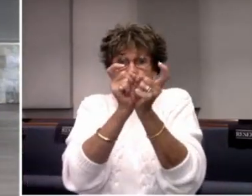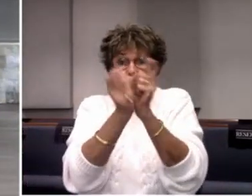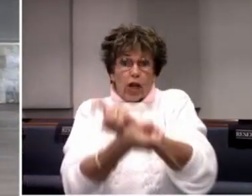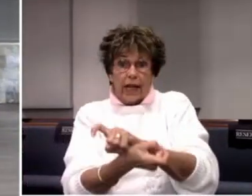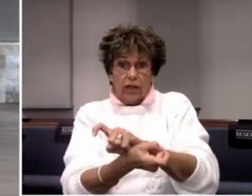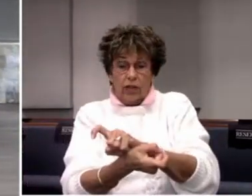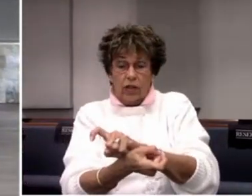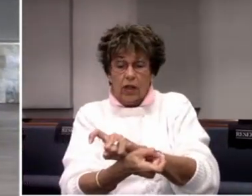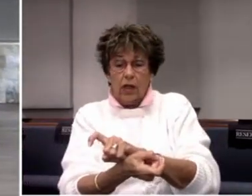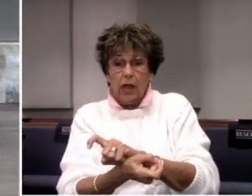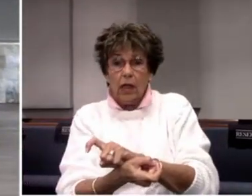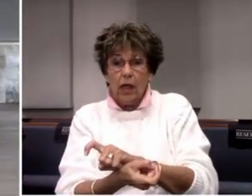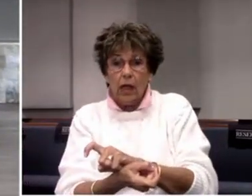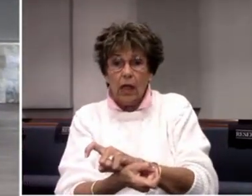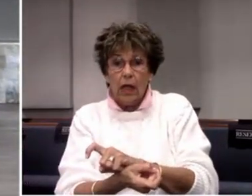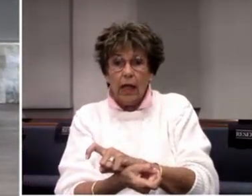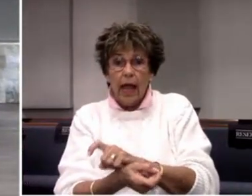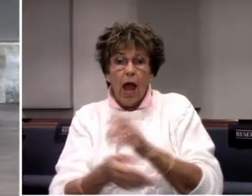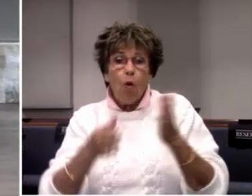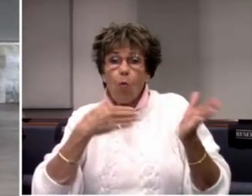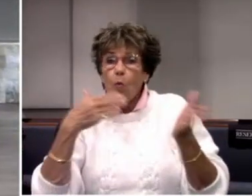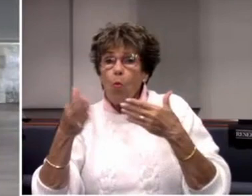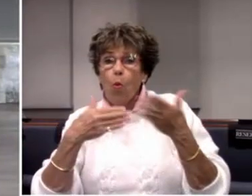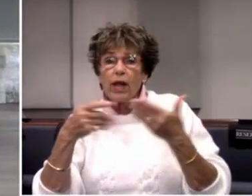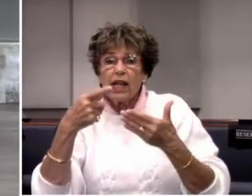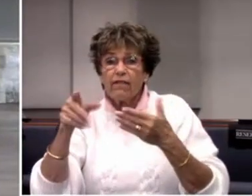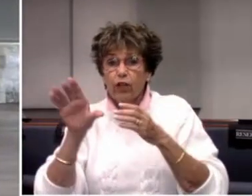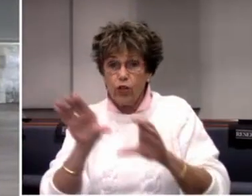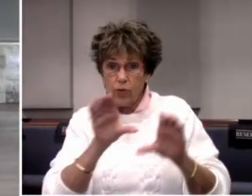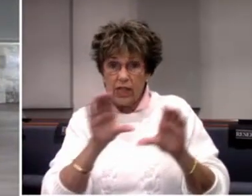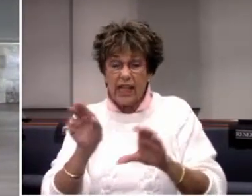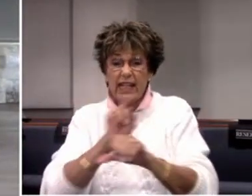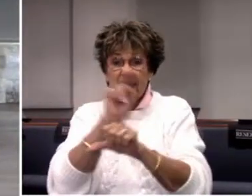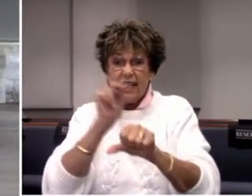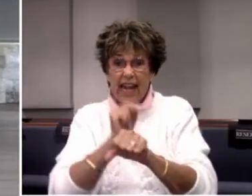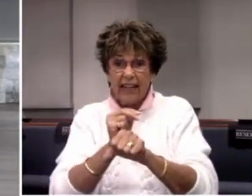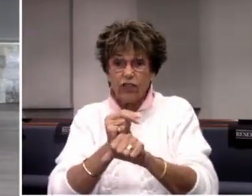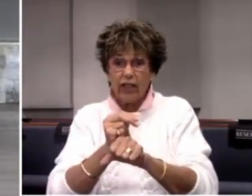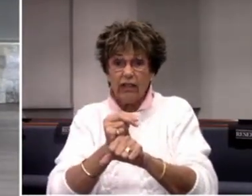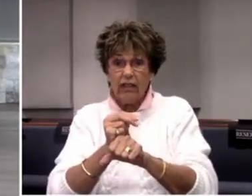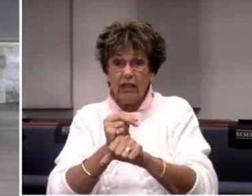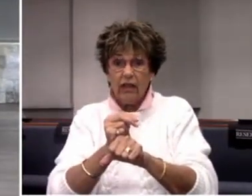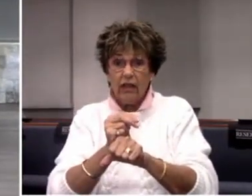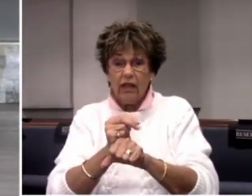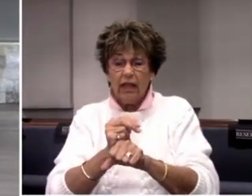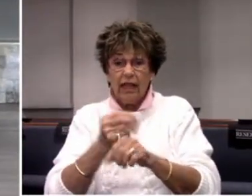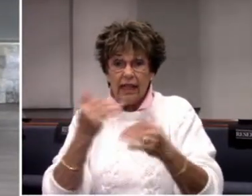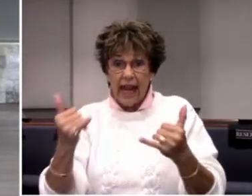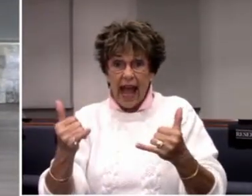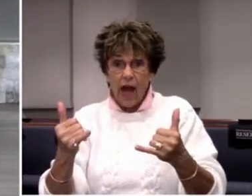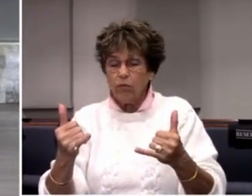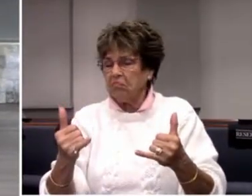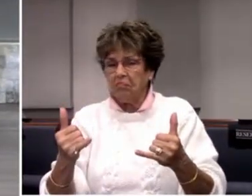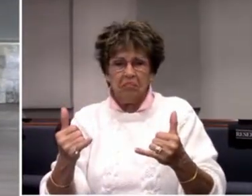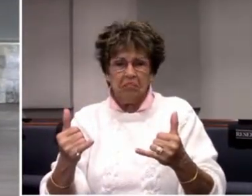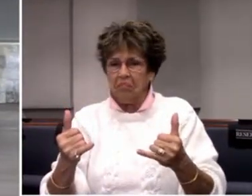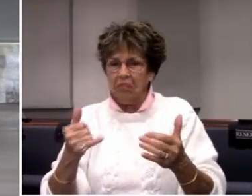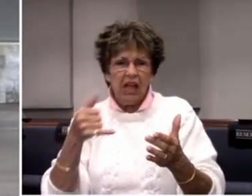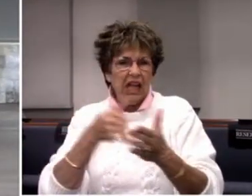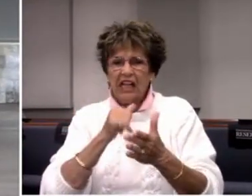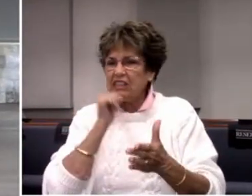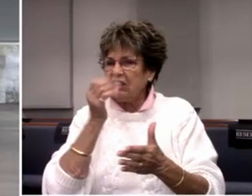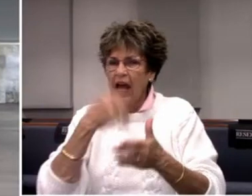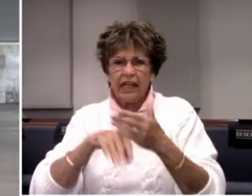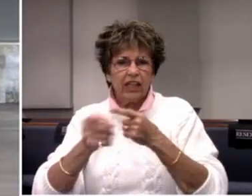which was accustomed to your natural sinful desire no longer is in control. You have a